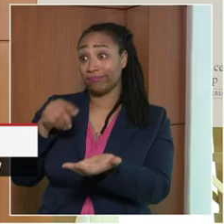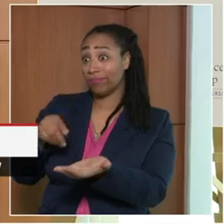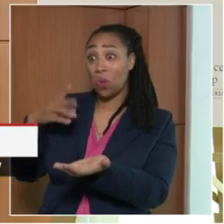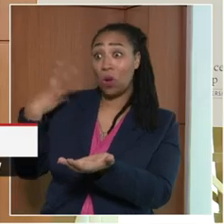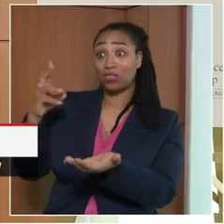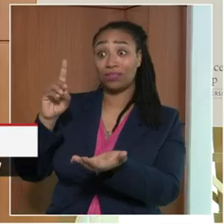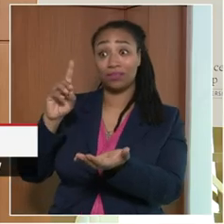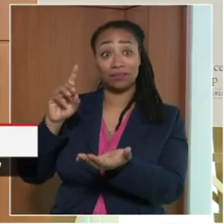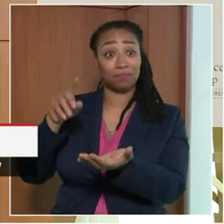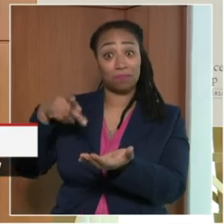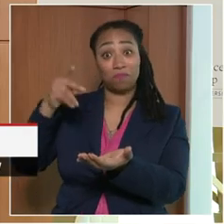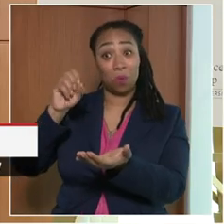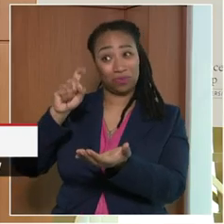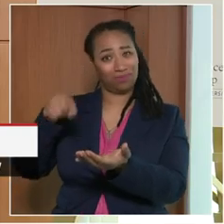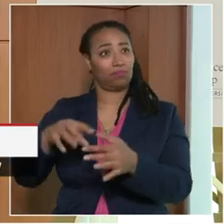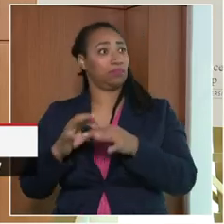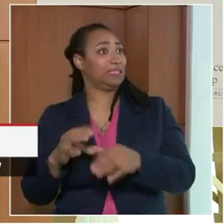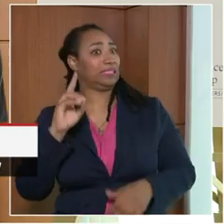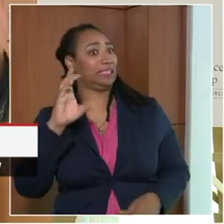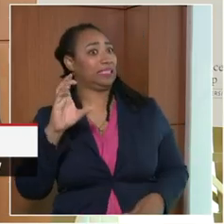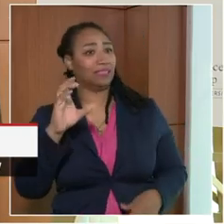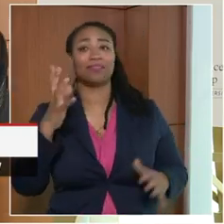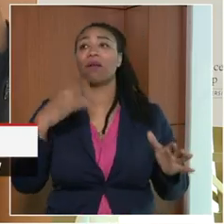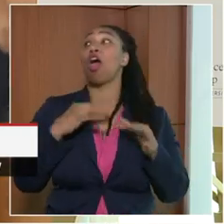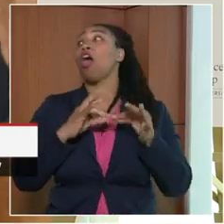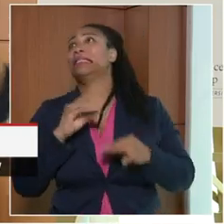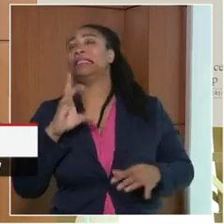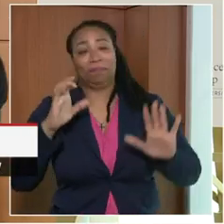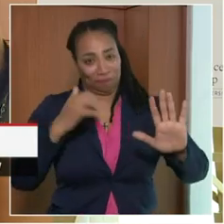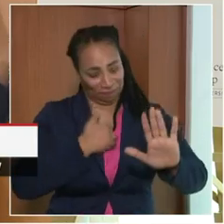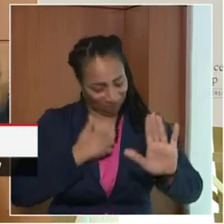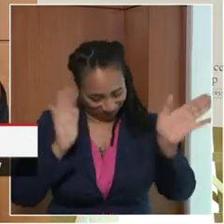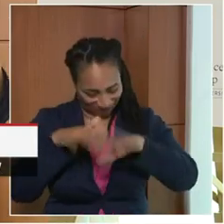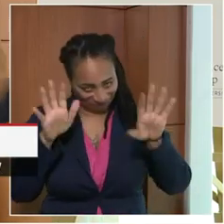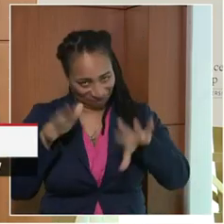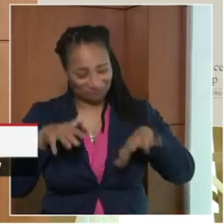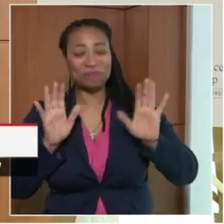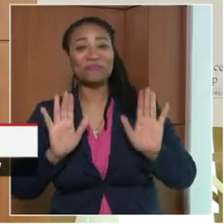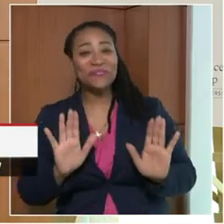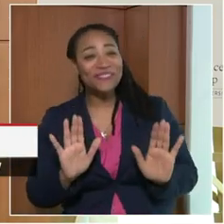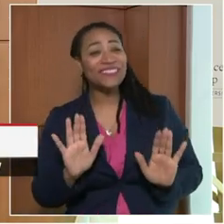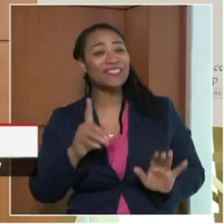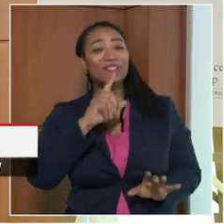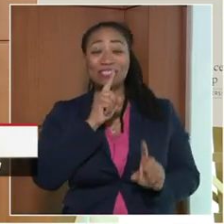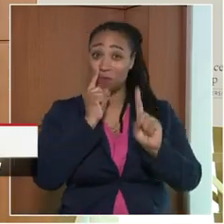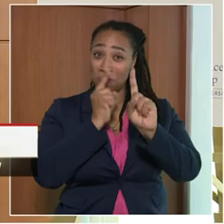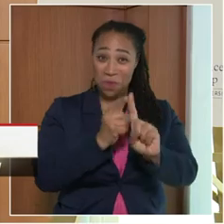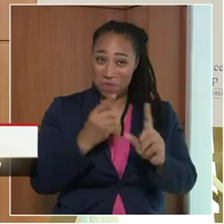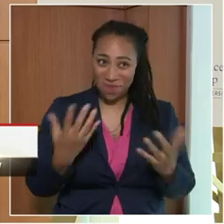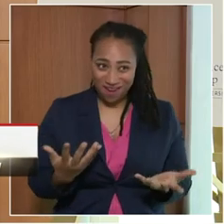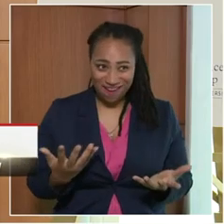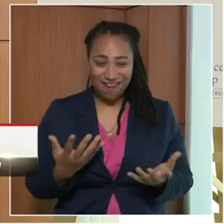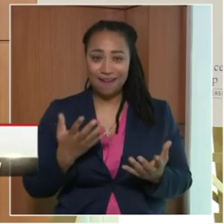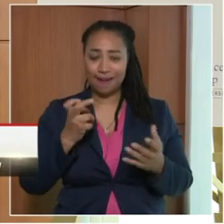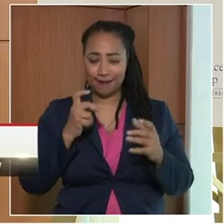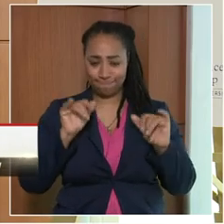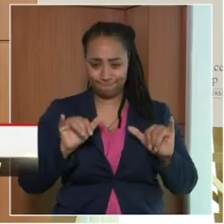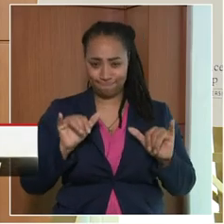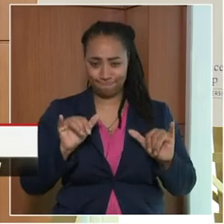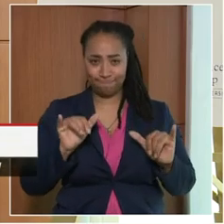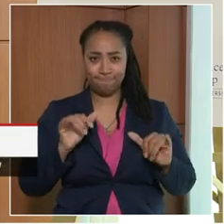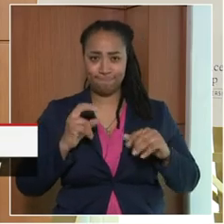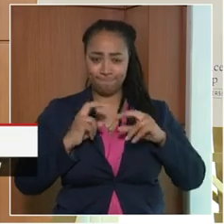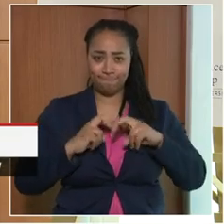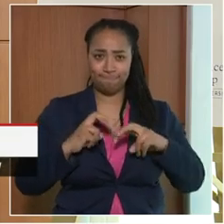Sometimes it's about our city. So we have to stay abreast of the things that work. It may